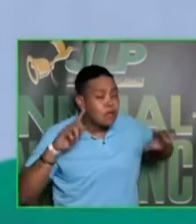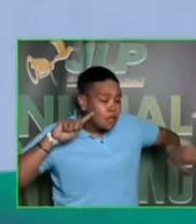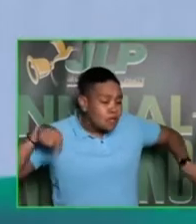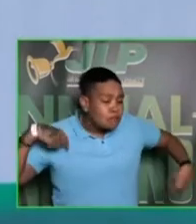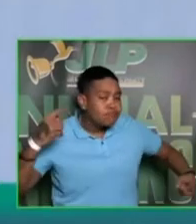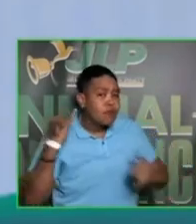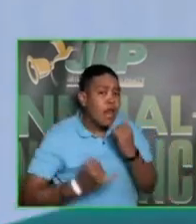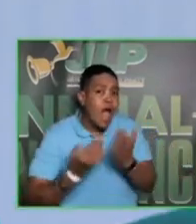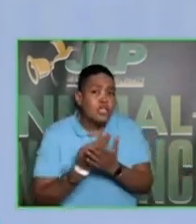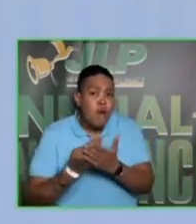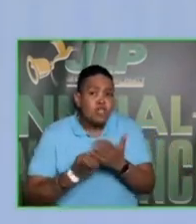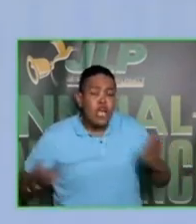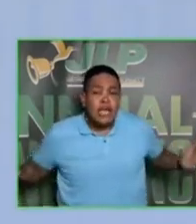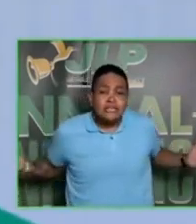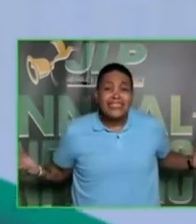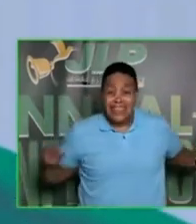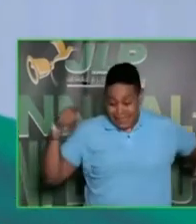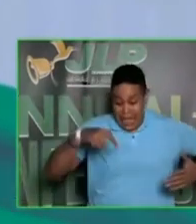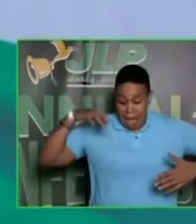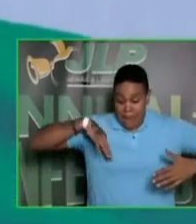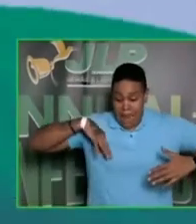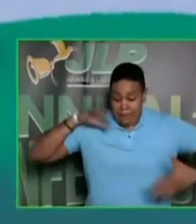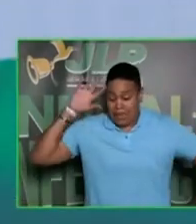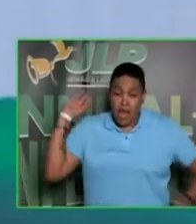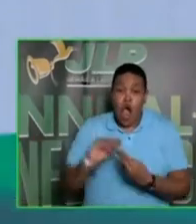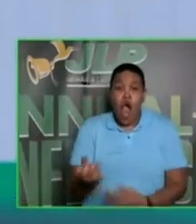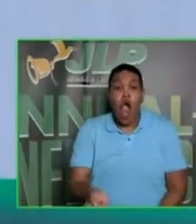budget, and that benefited